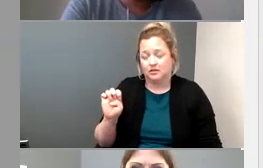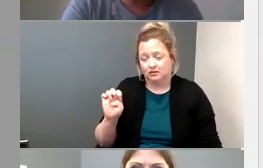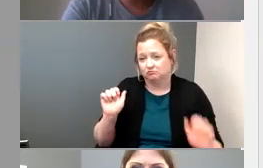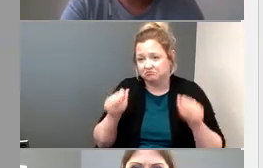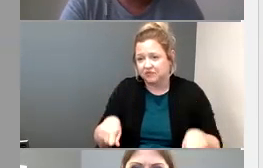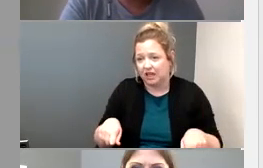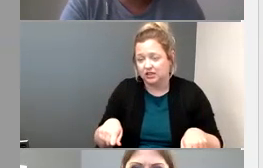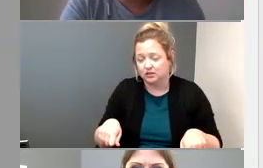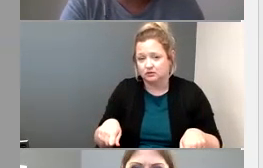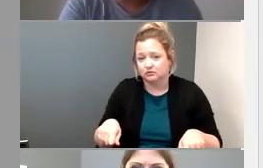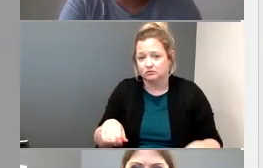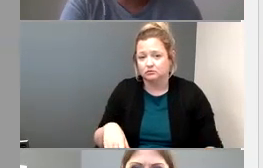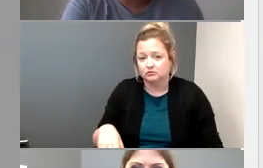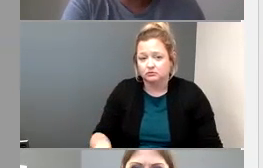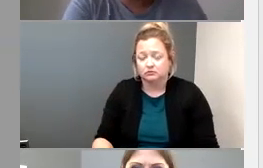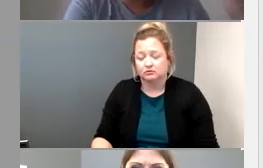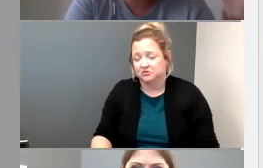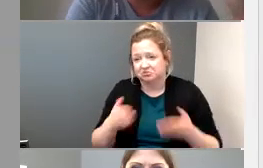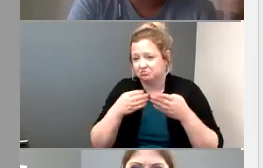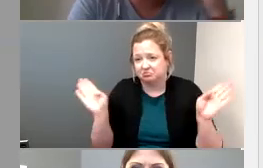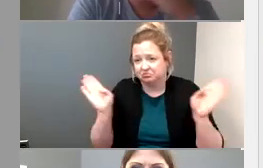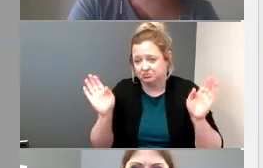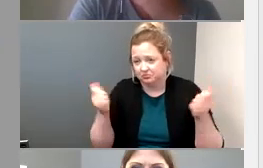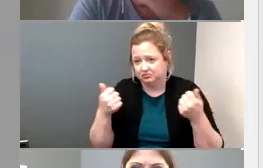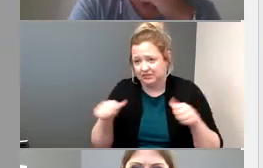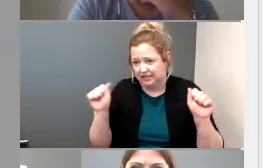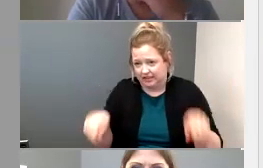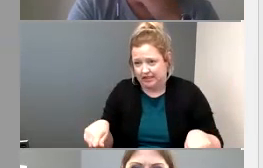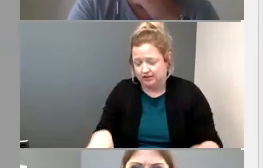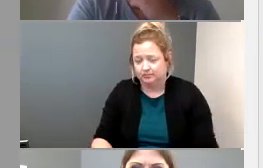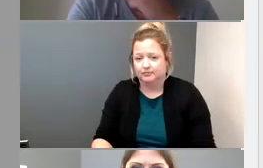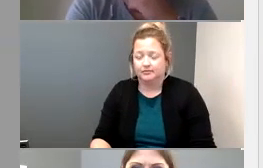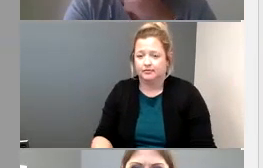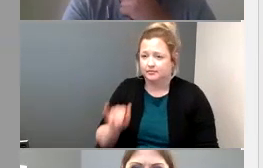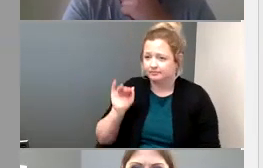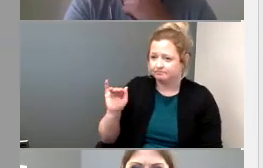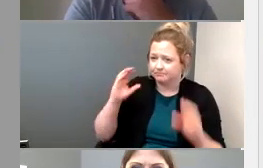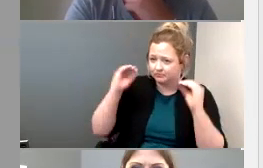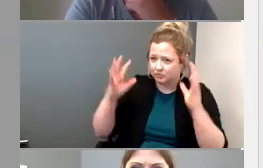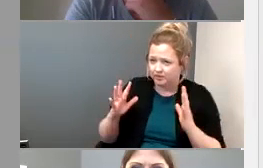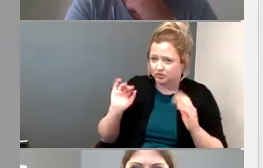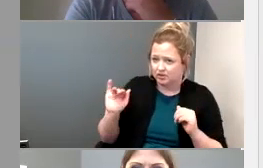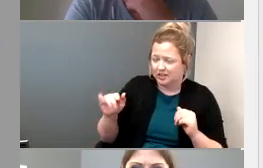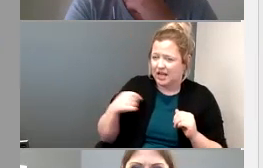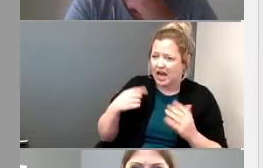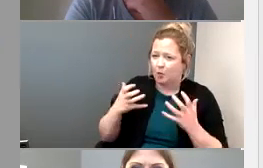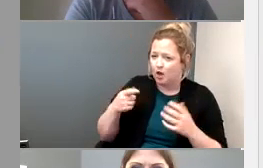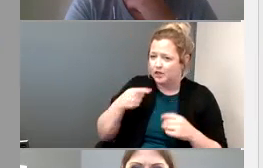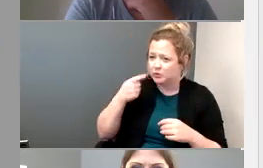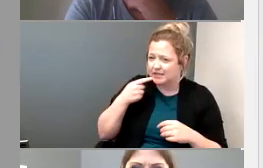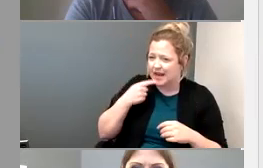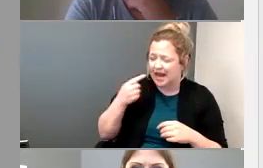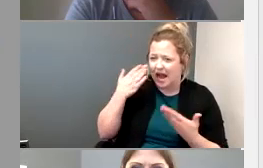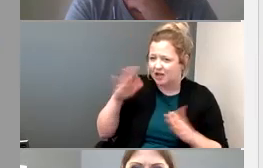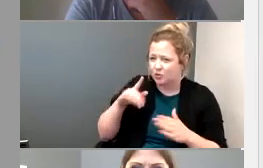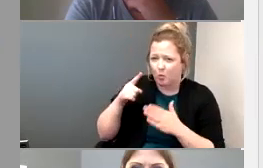as recursive solutions, right? So, okay. Professor. So now, yes. Oh, I was going to say, I don't know what